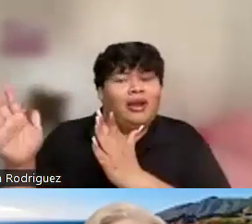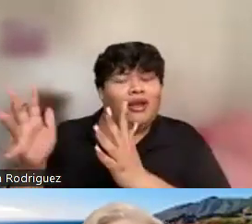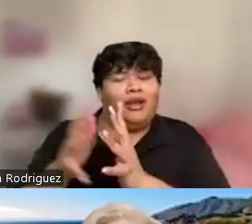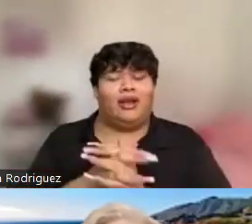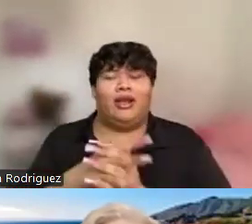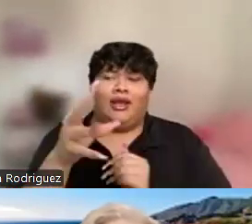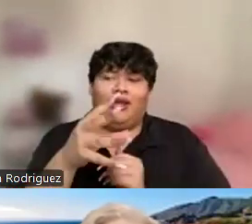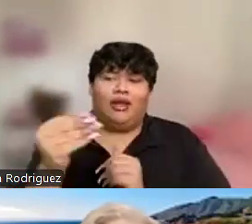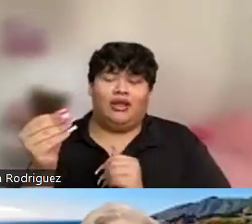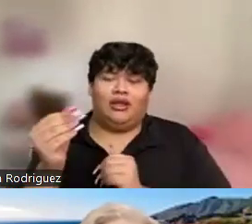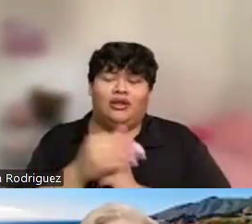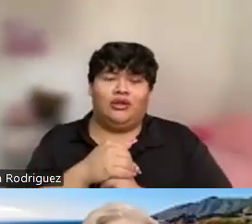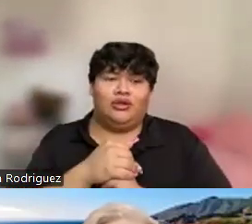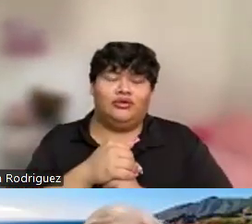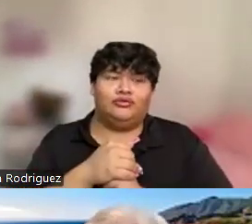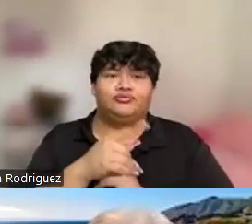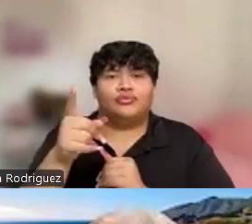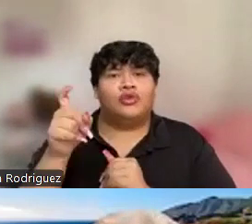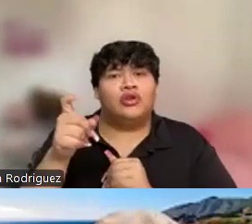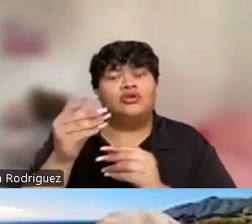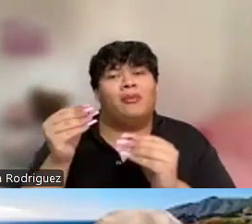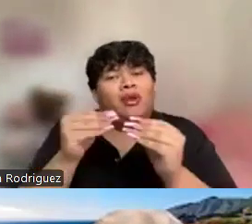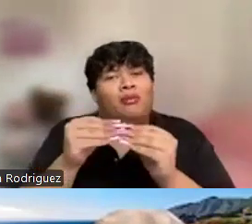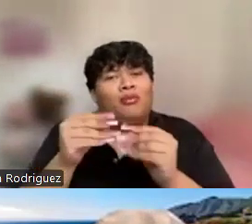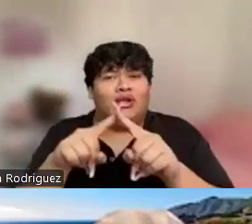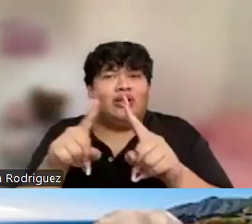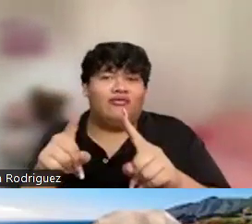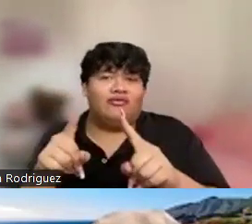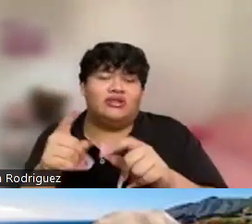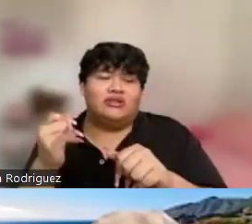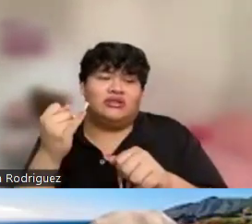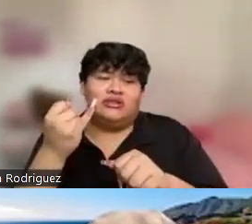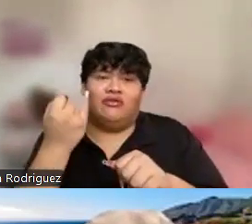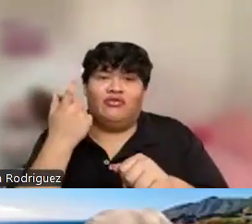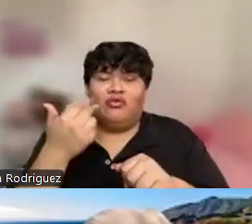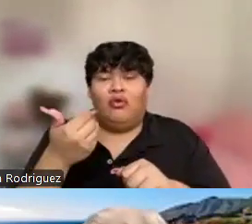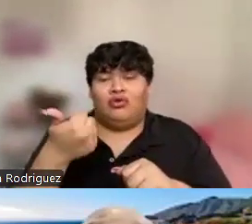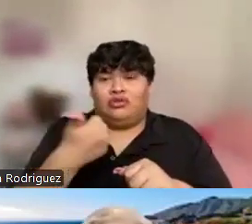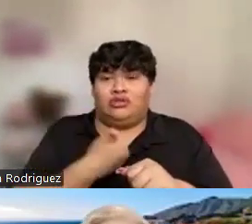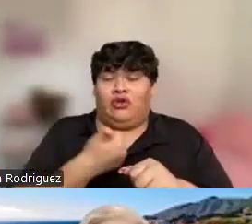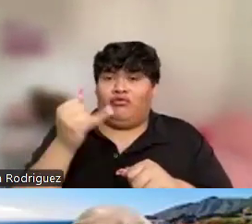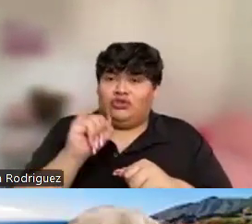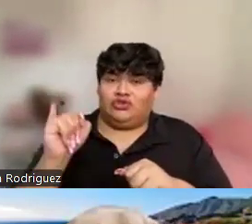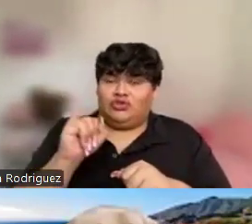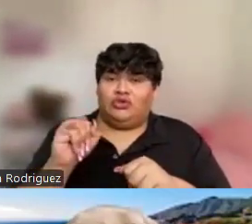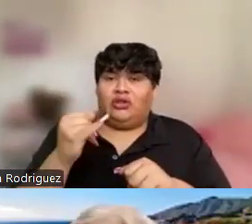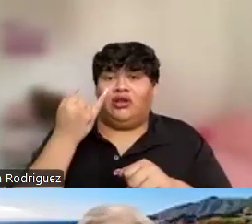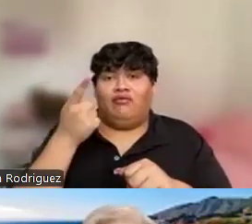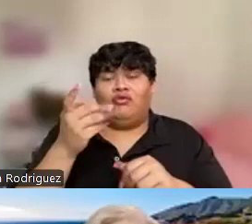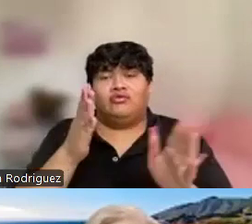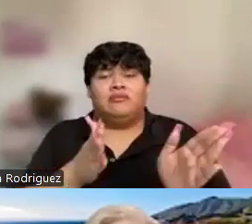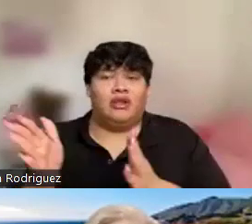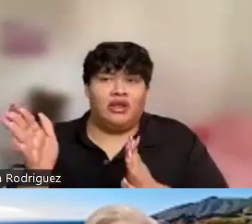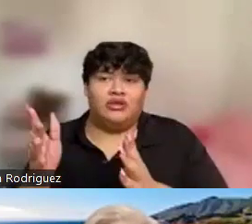And there is a bit of a difference if you are self-insured. Those plans